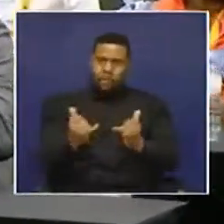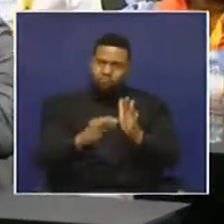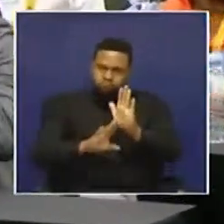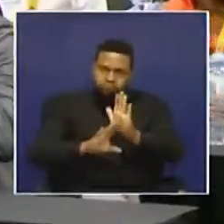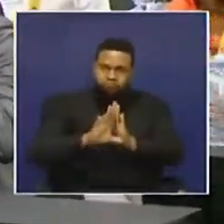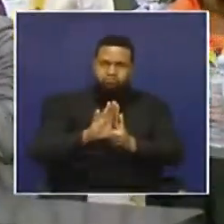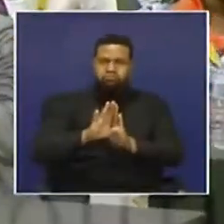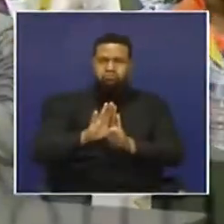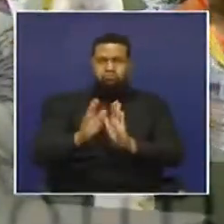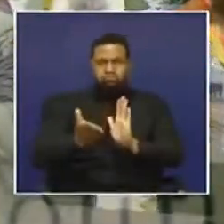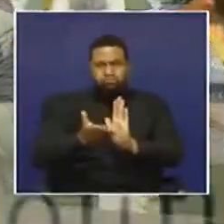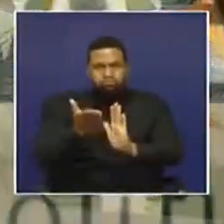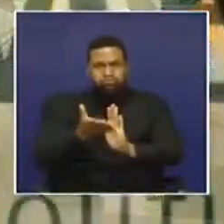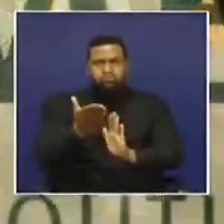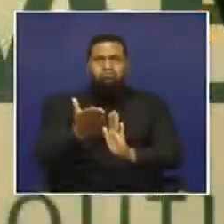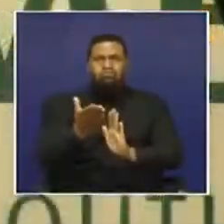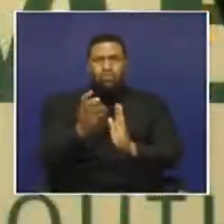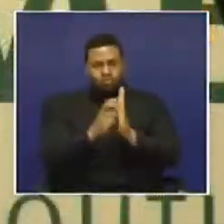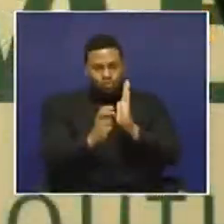compliance initiative.